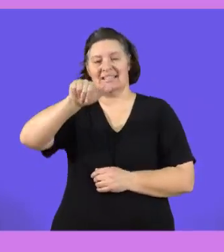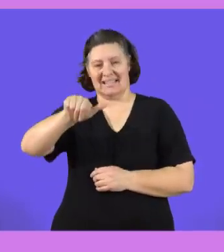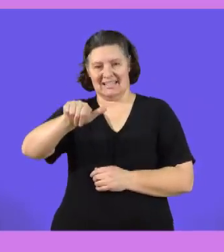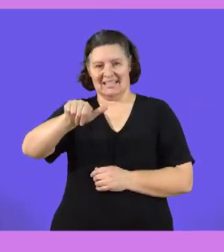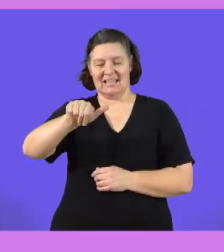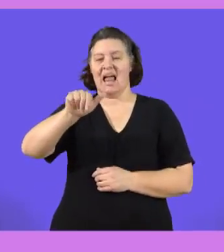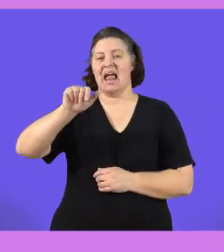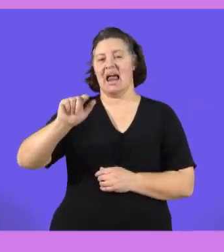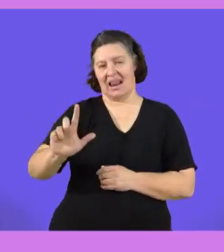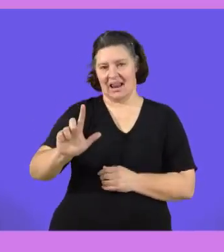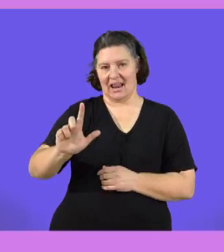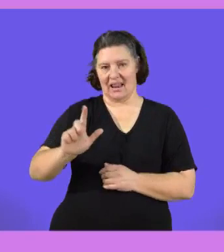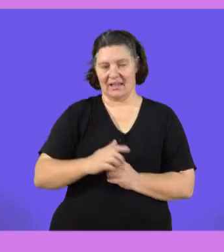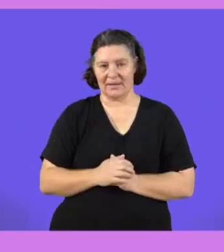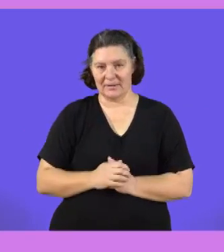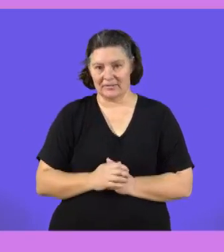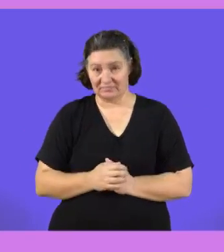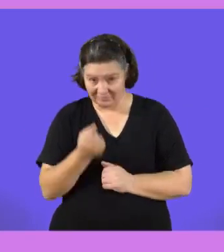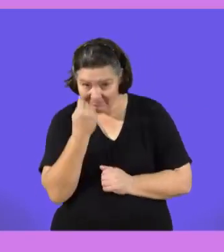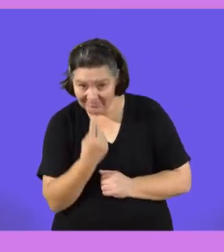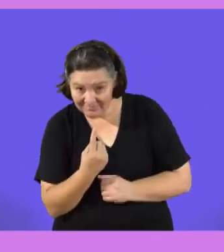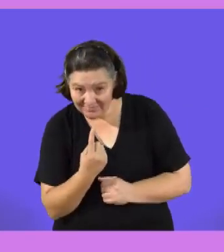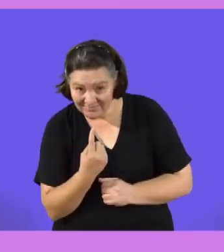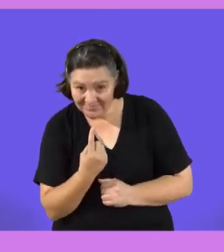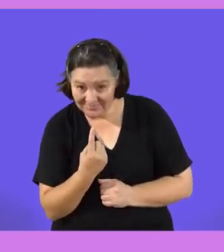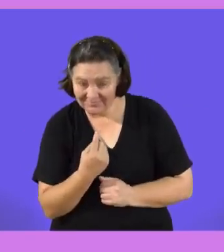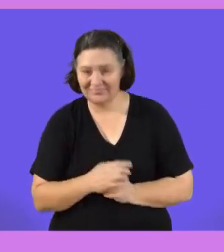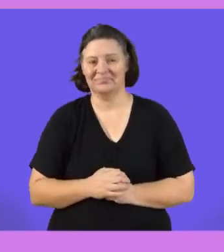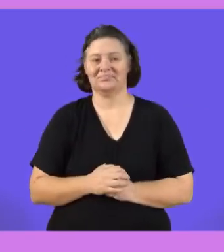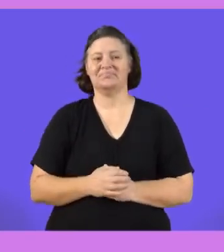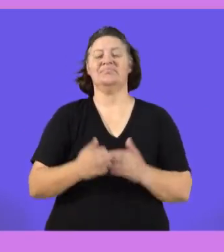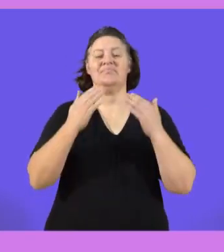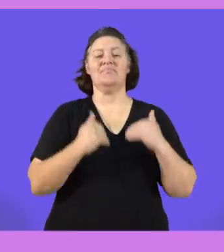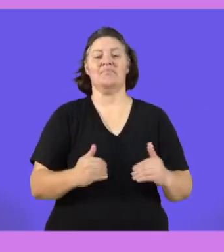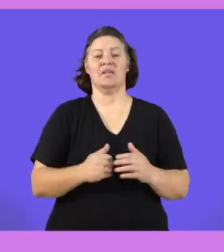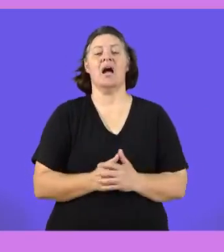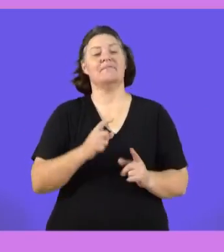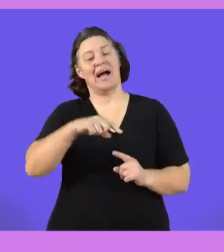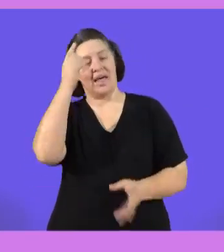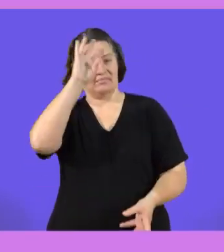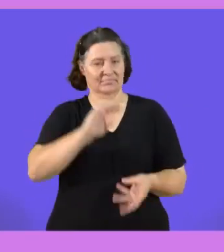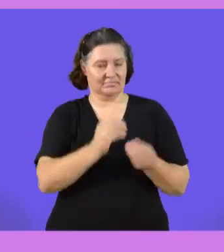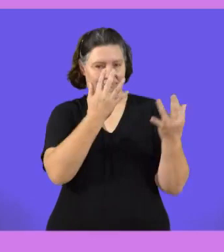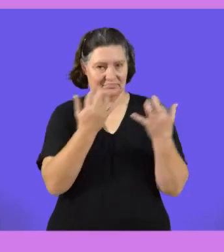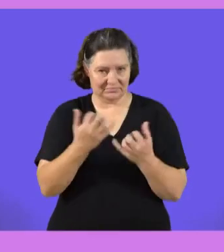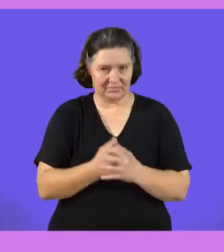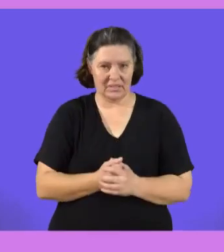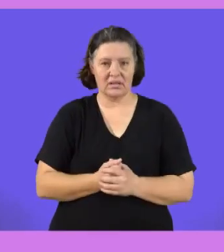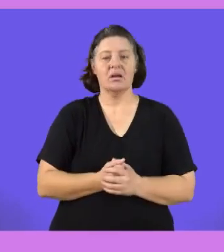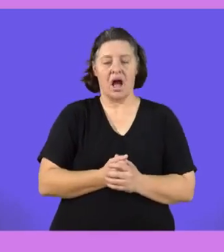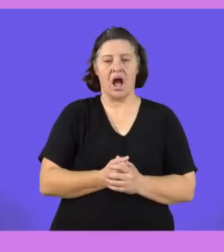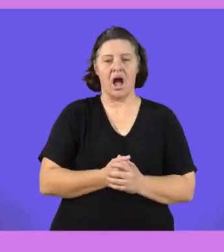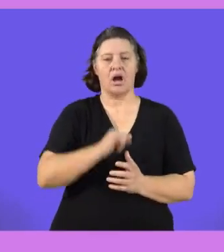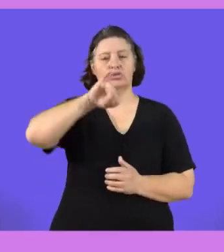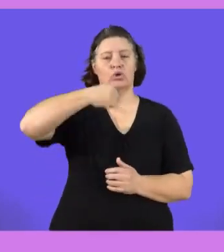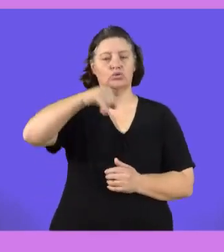1,26 liters. I hope that makes sense. All right, grade 12, then we have another sum here. I'm saying a Jojo